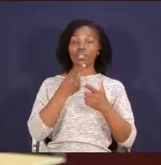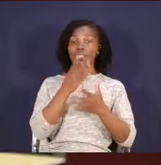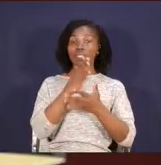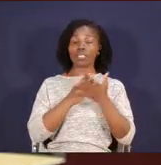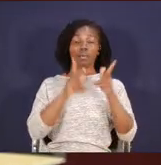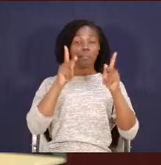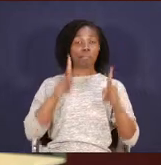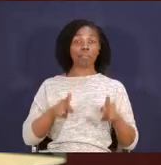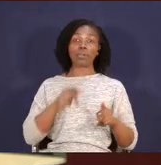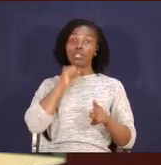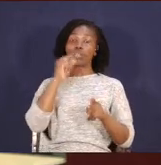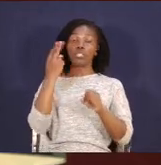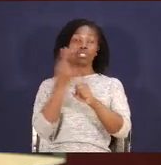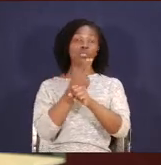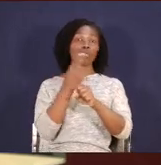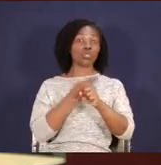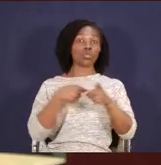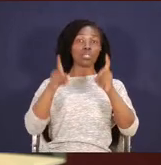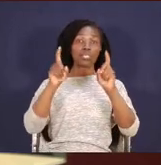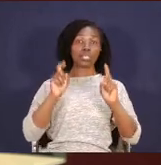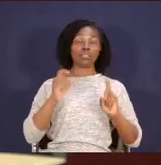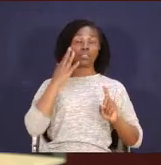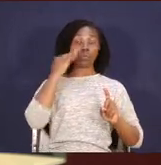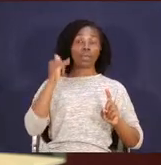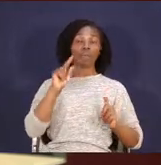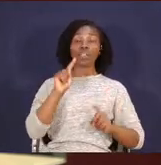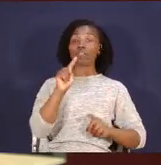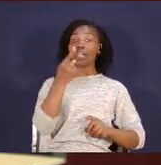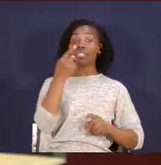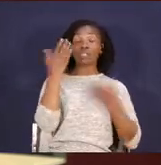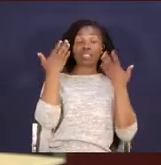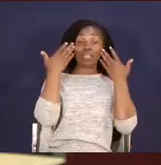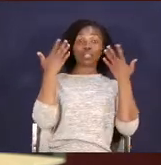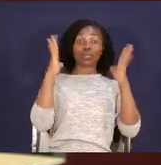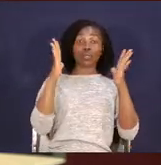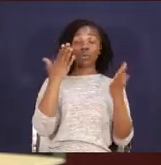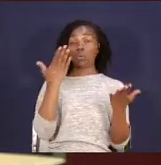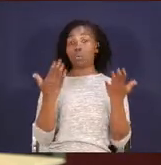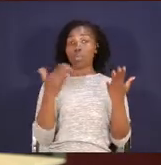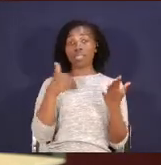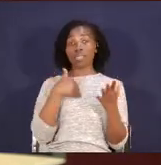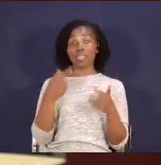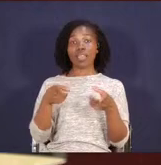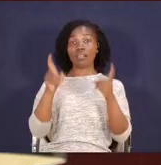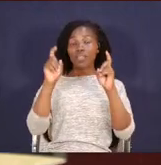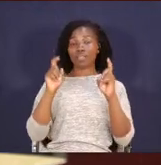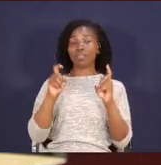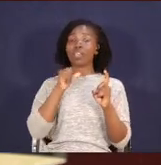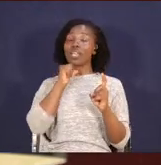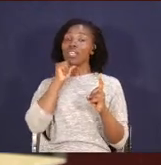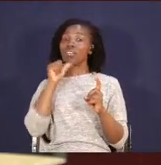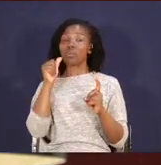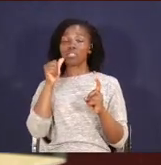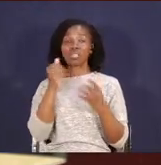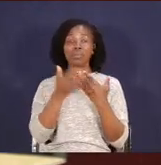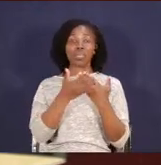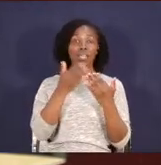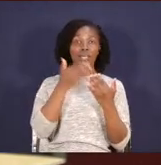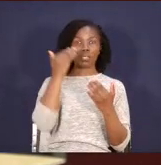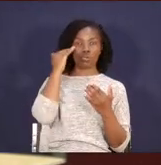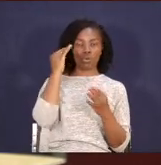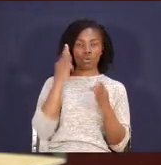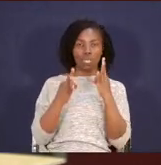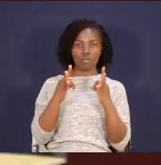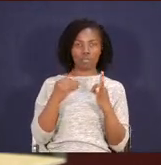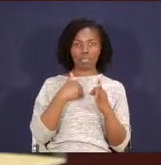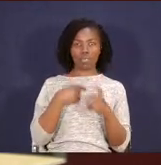people don't use their gifts because, first of all, they actually don't know, or they have not cared to know that they are gifted. And